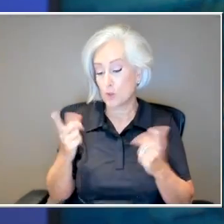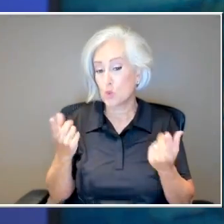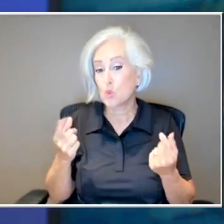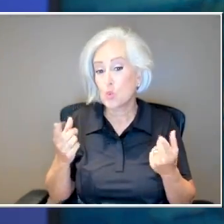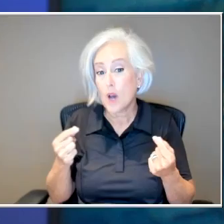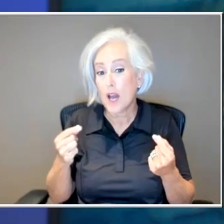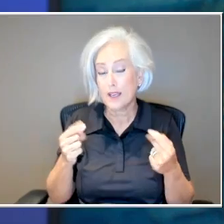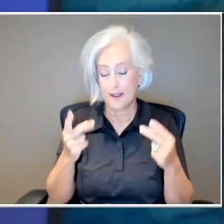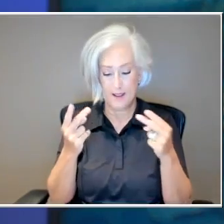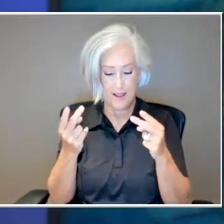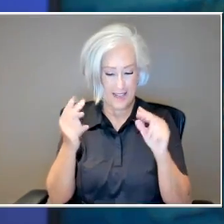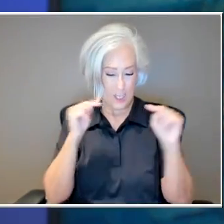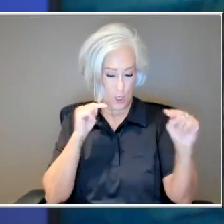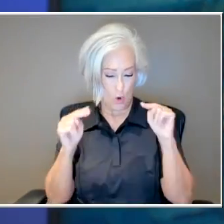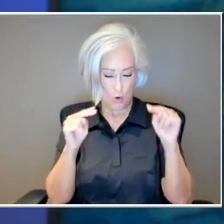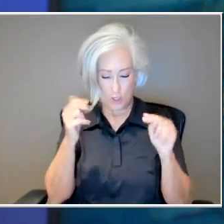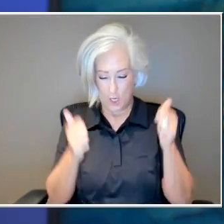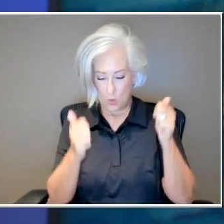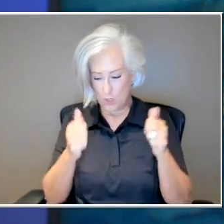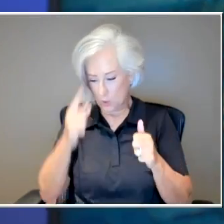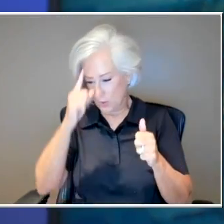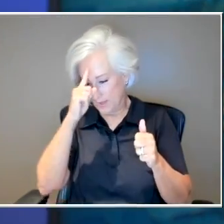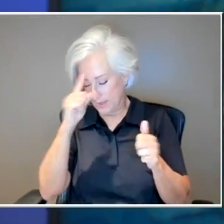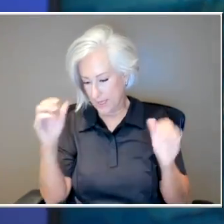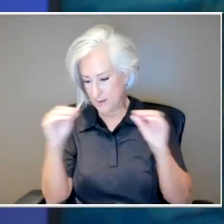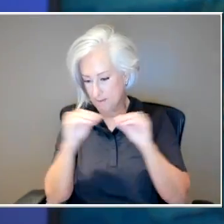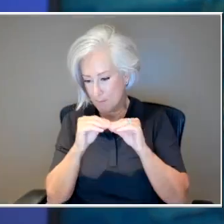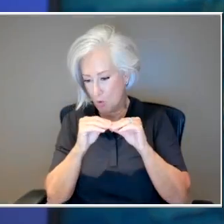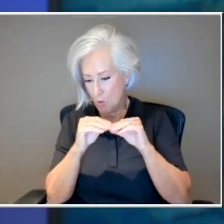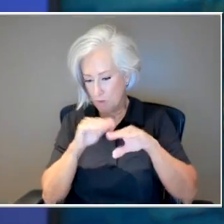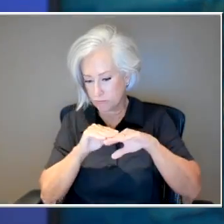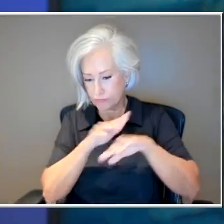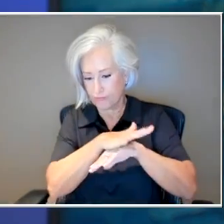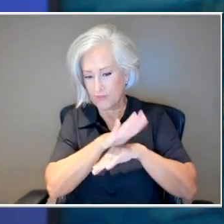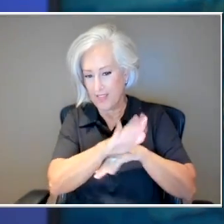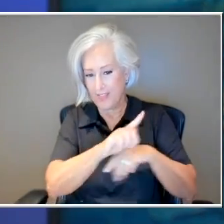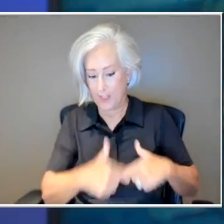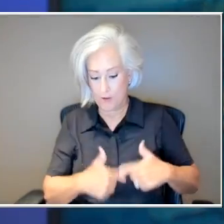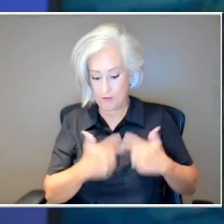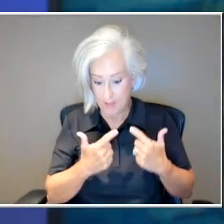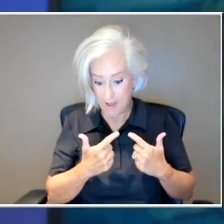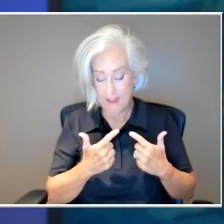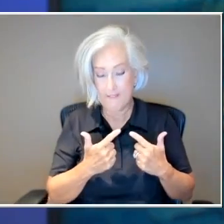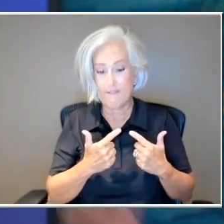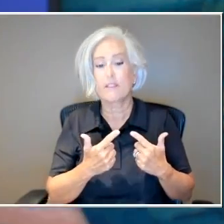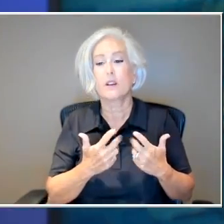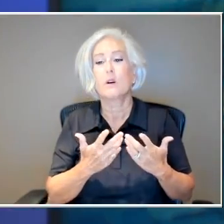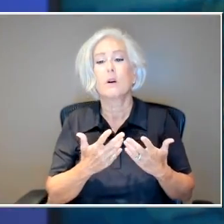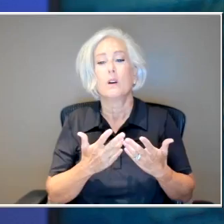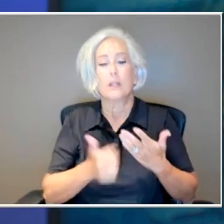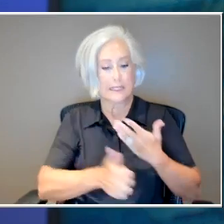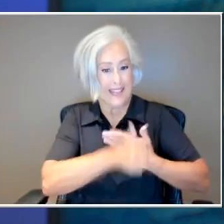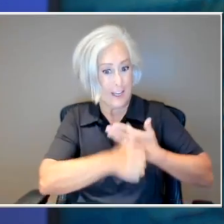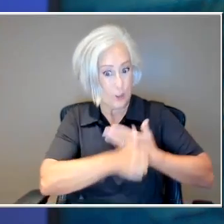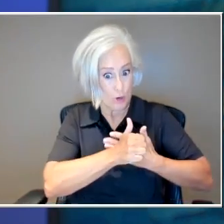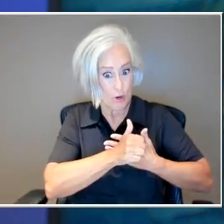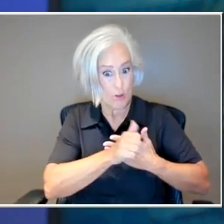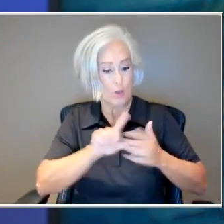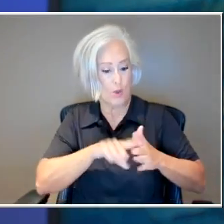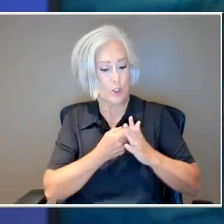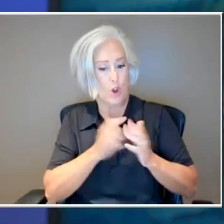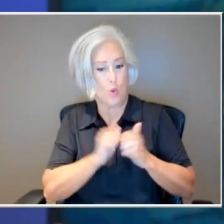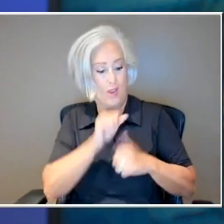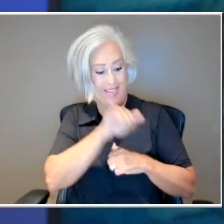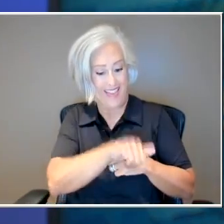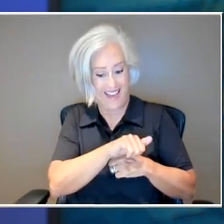more life-threatening, and we start with that treatment first, and then we hope that also that treatment impacts the other cancer. Like